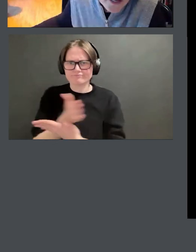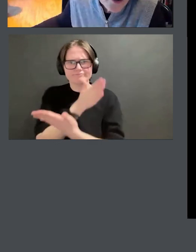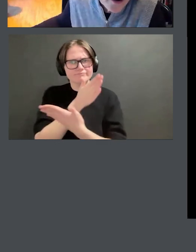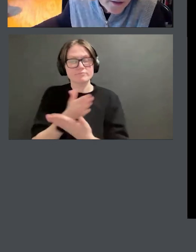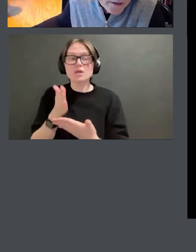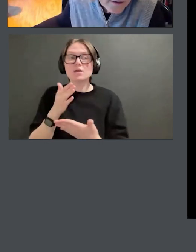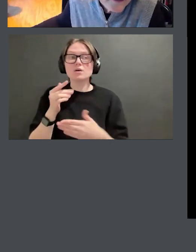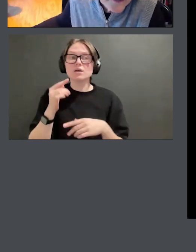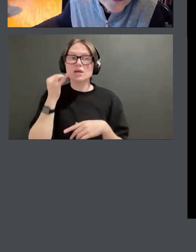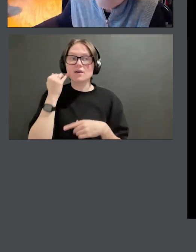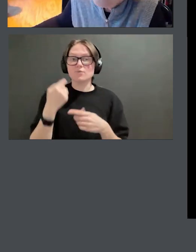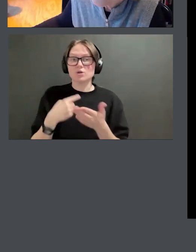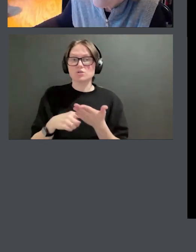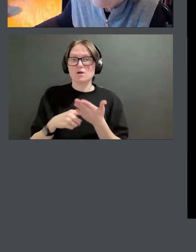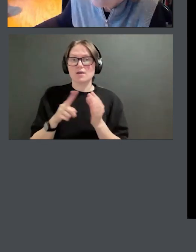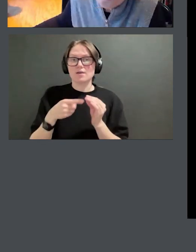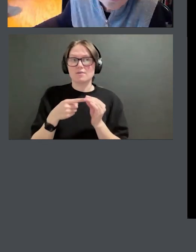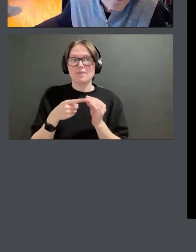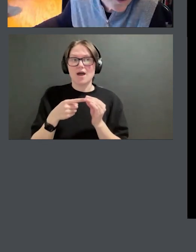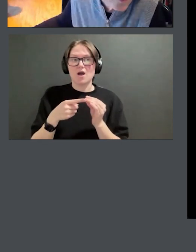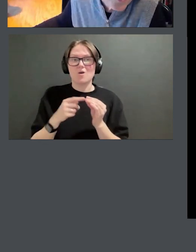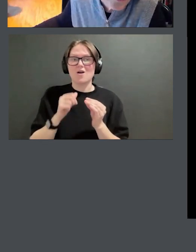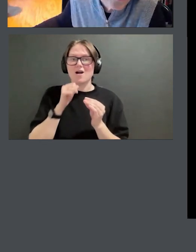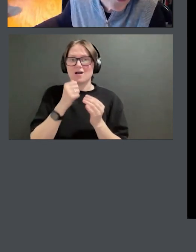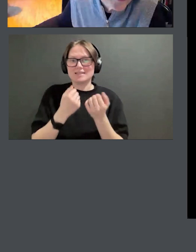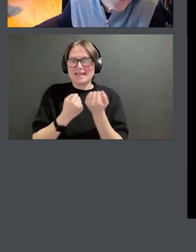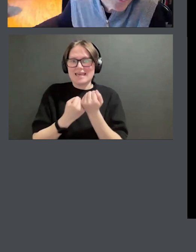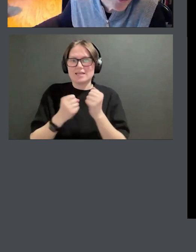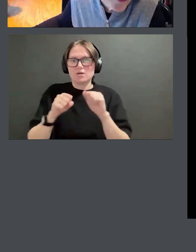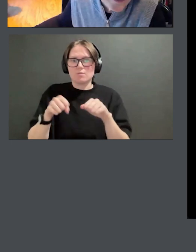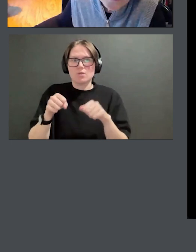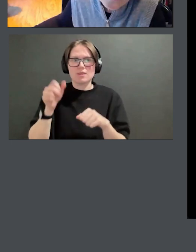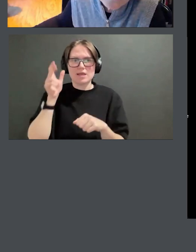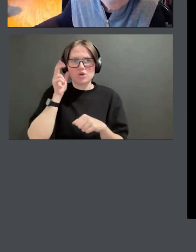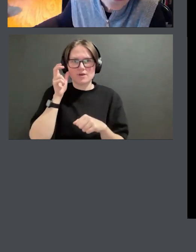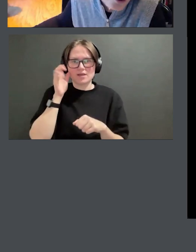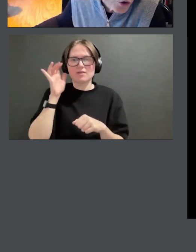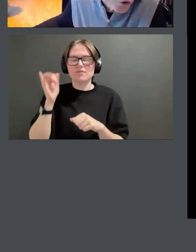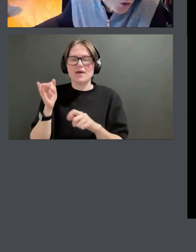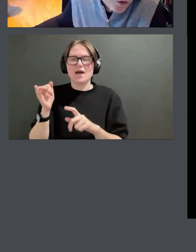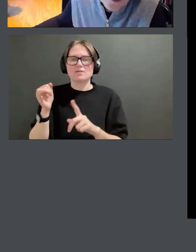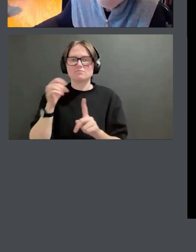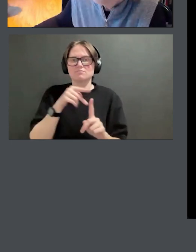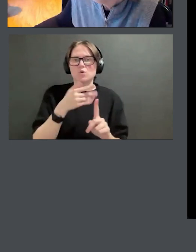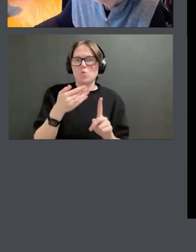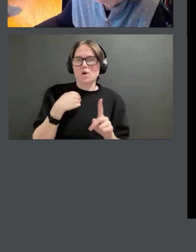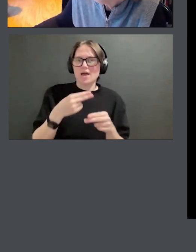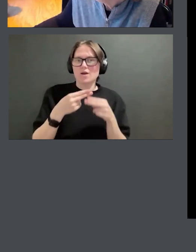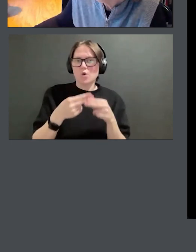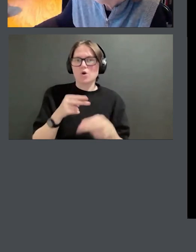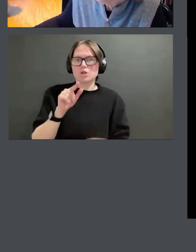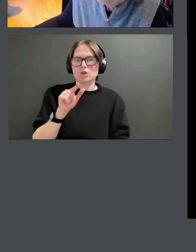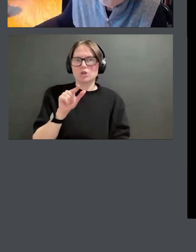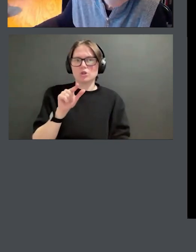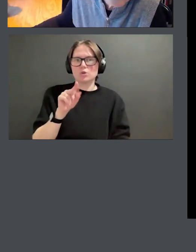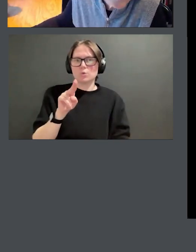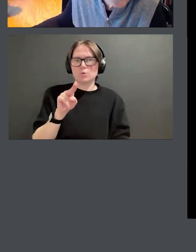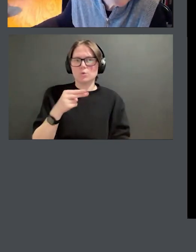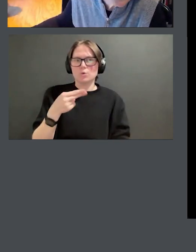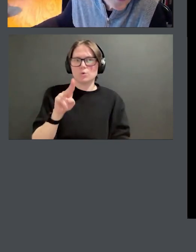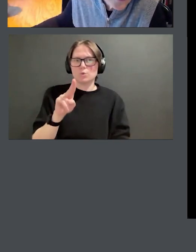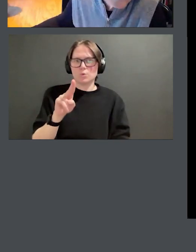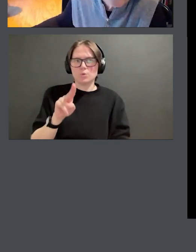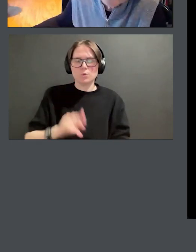unaidable hearing, and this gets back to what I was referring to as LUHU, the way that